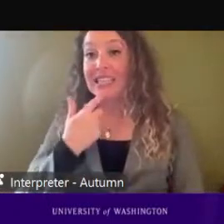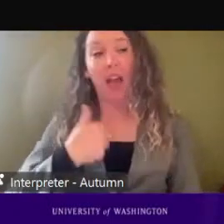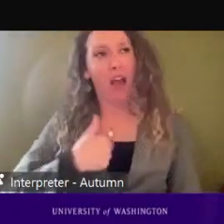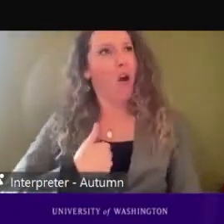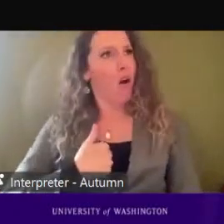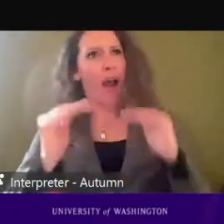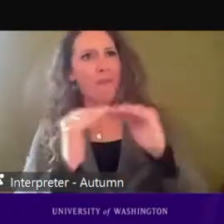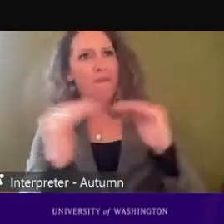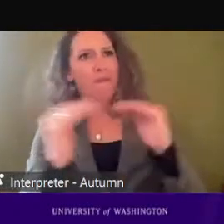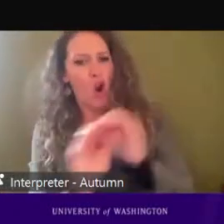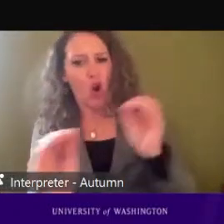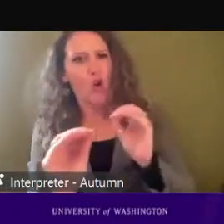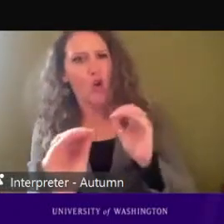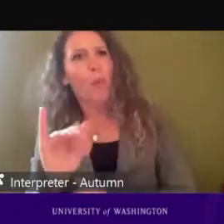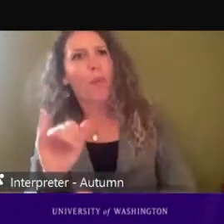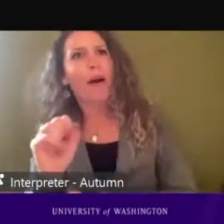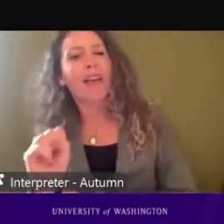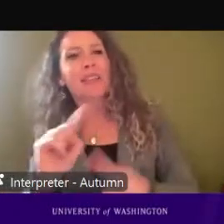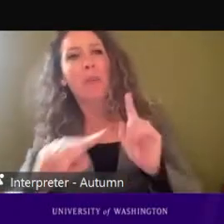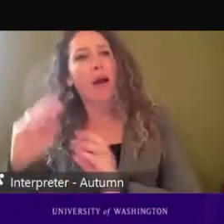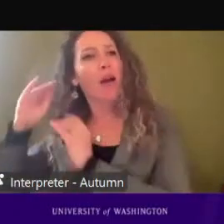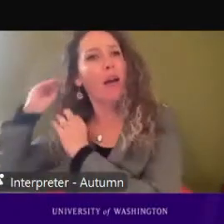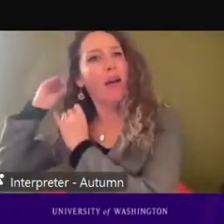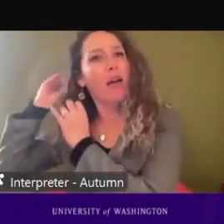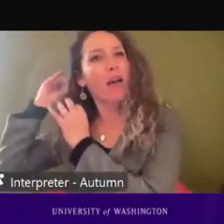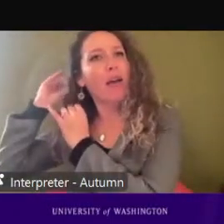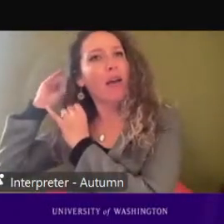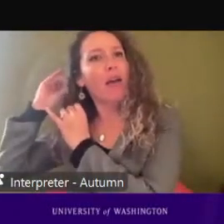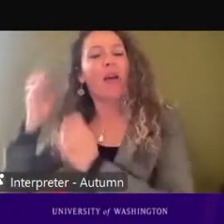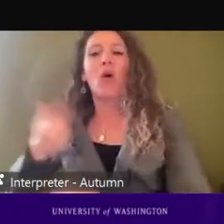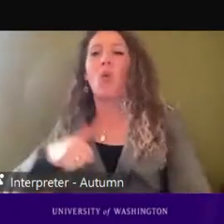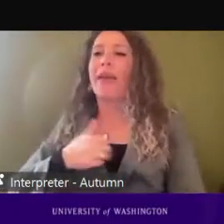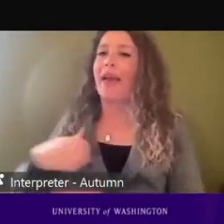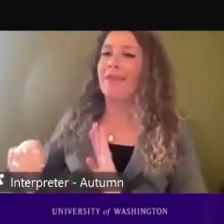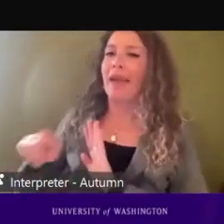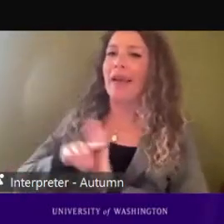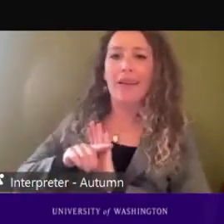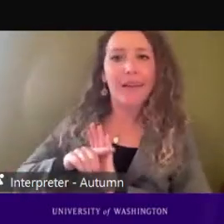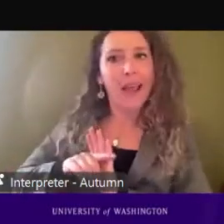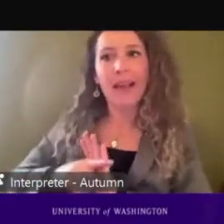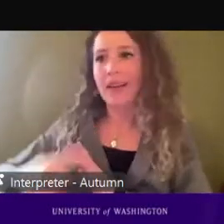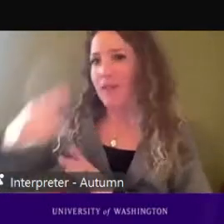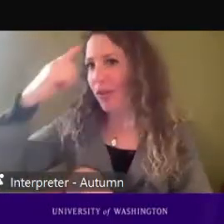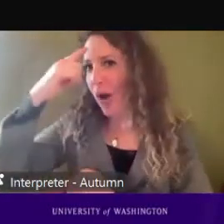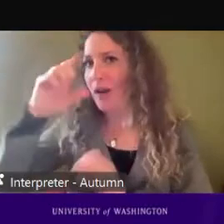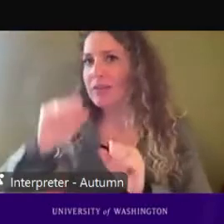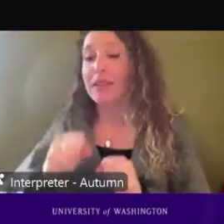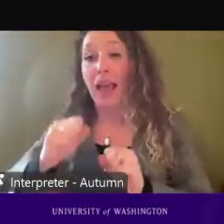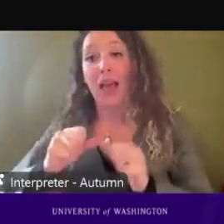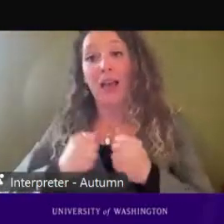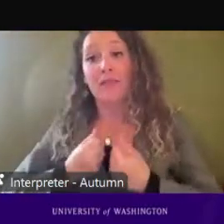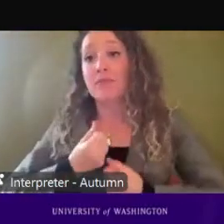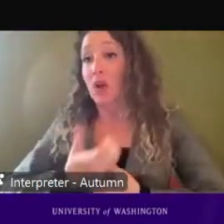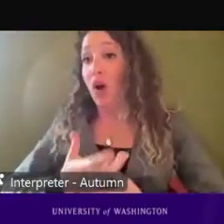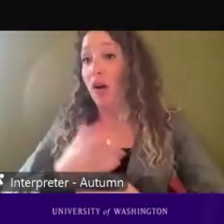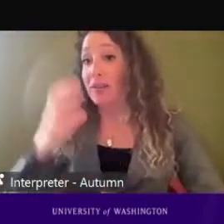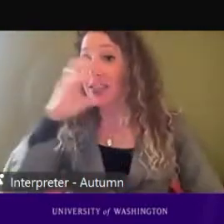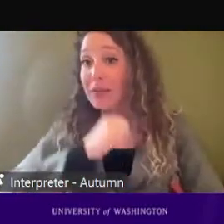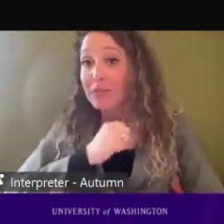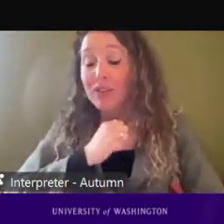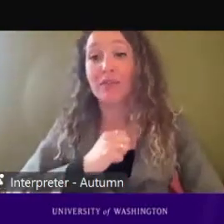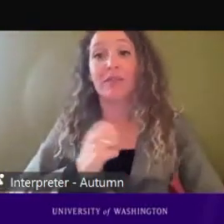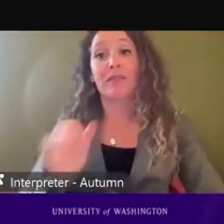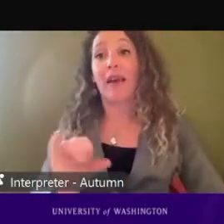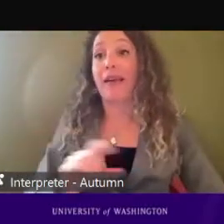show no bias, but unconsciously we still hold negative prejudices that can lead to assumptions about things like quality